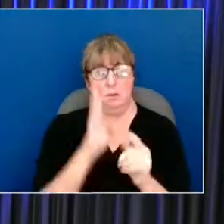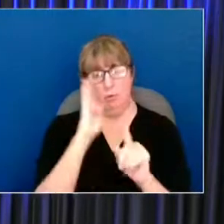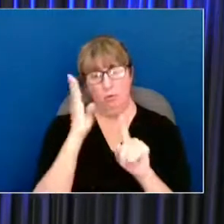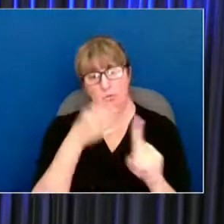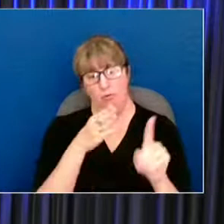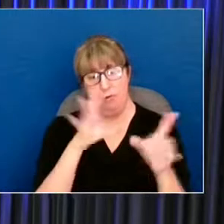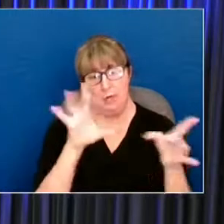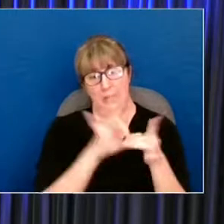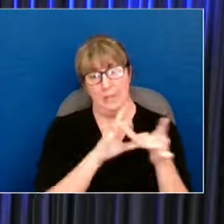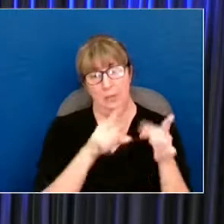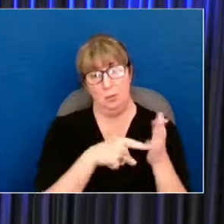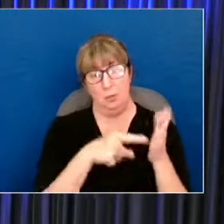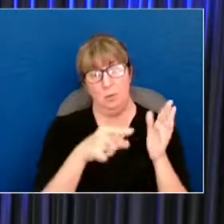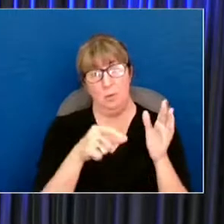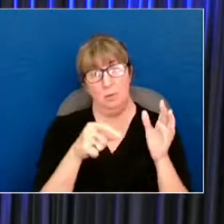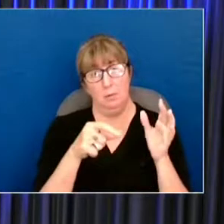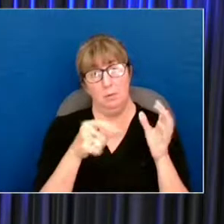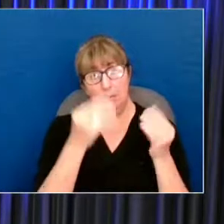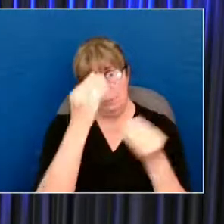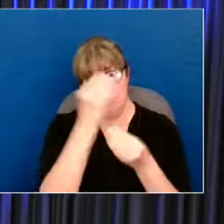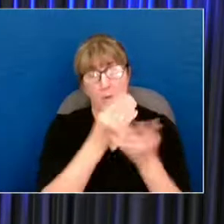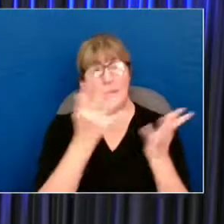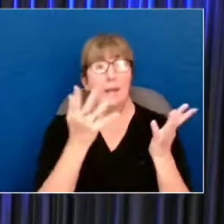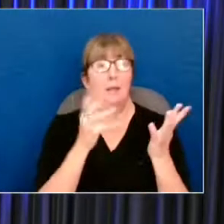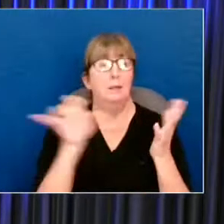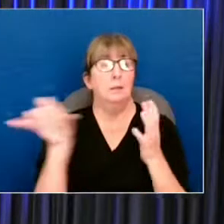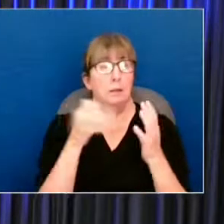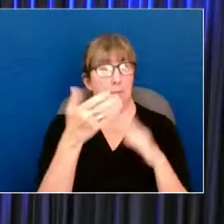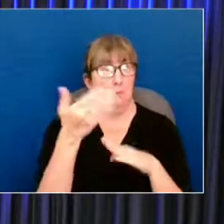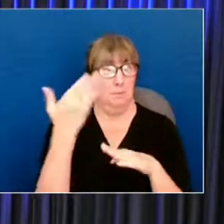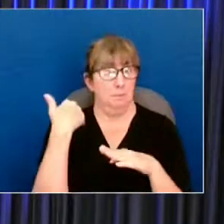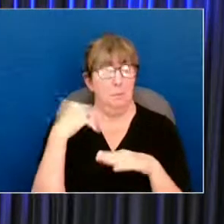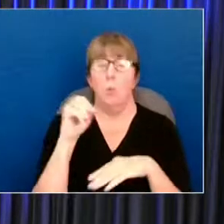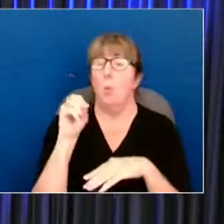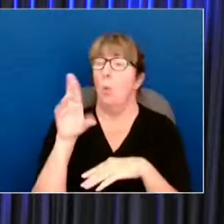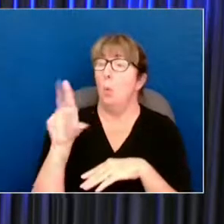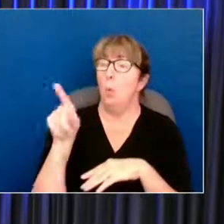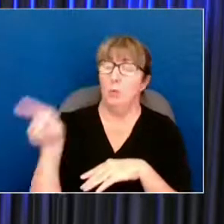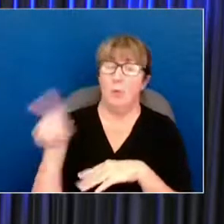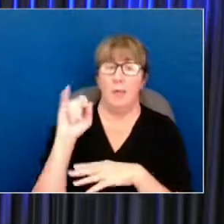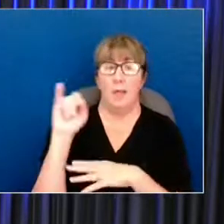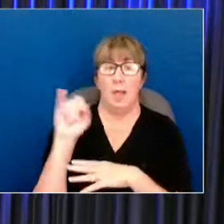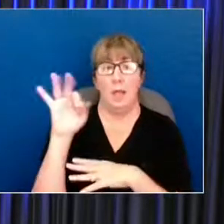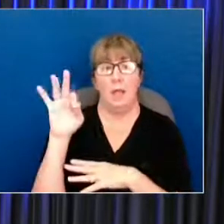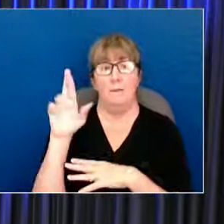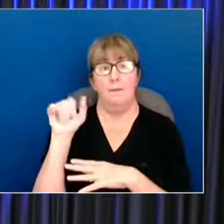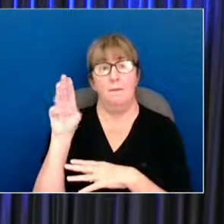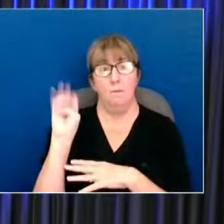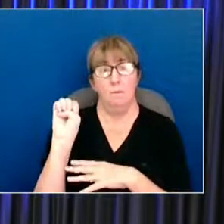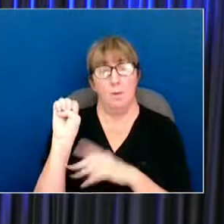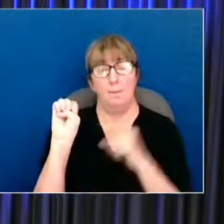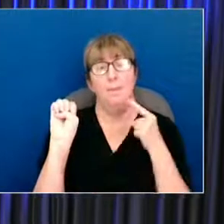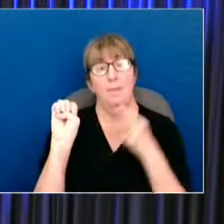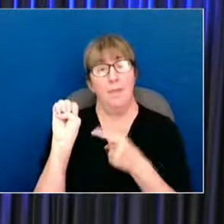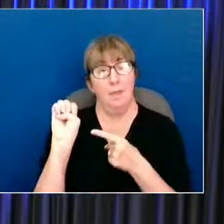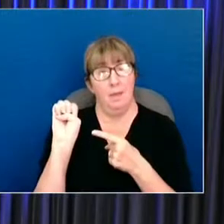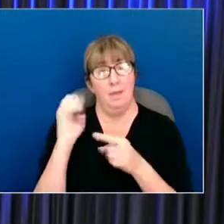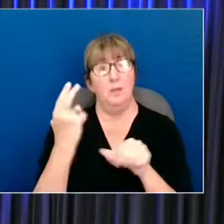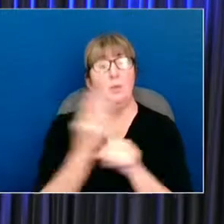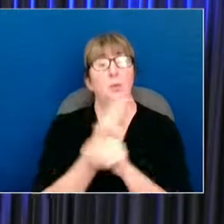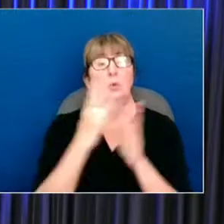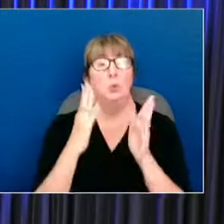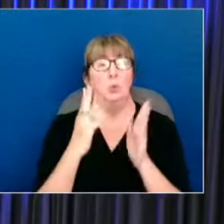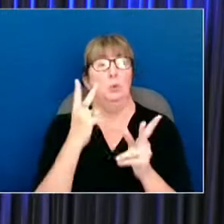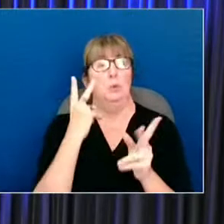broadcast, similar to the one that you received, or to the iframe. And within the iframe, the user would be able to